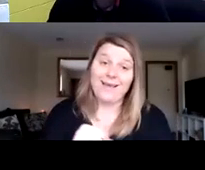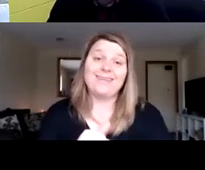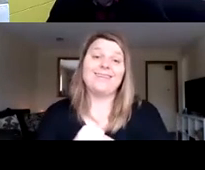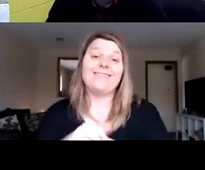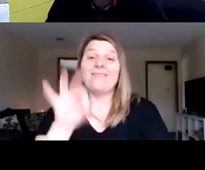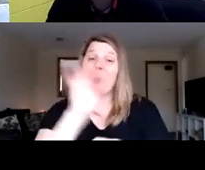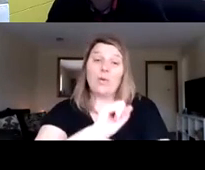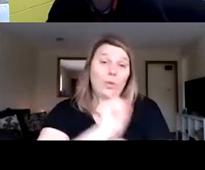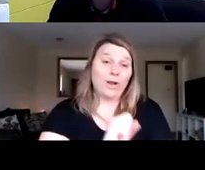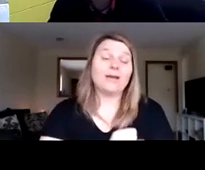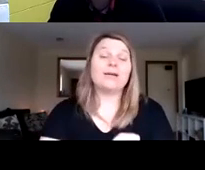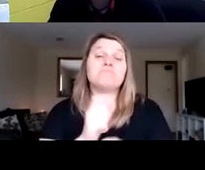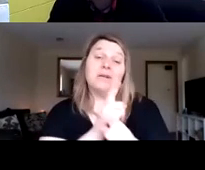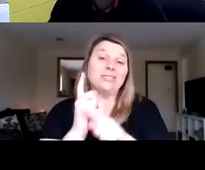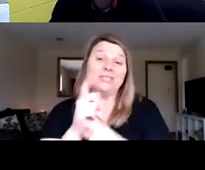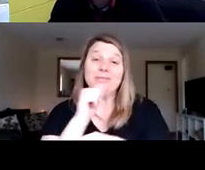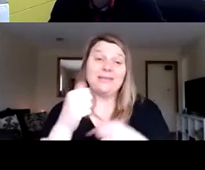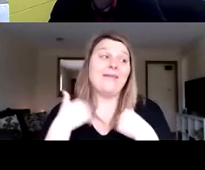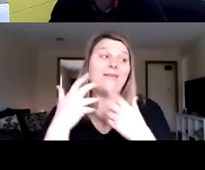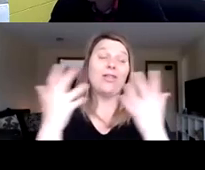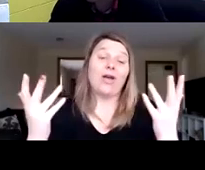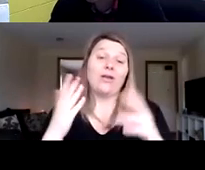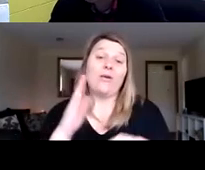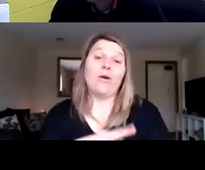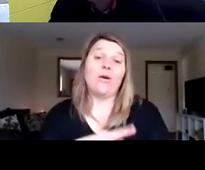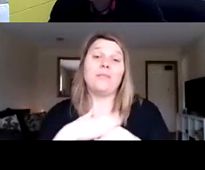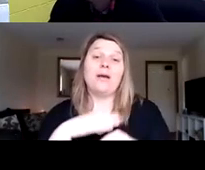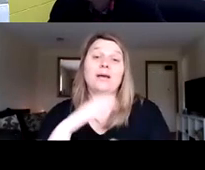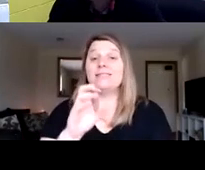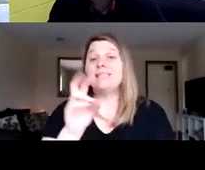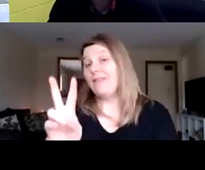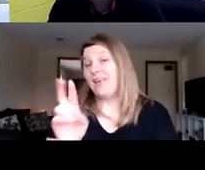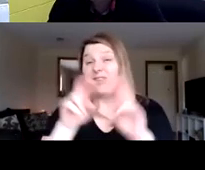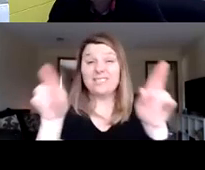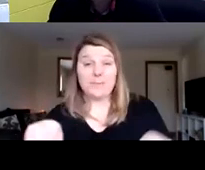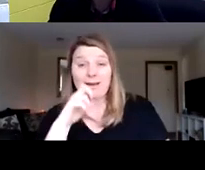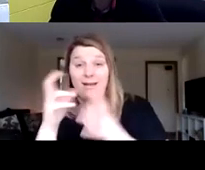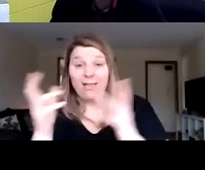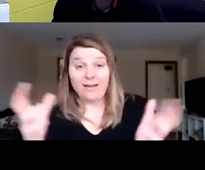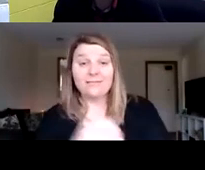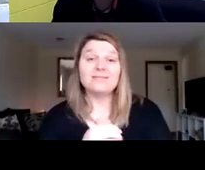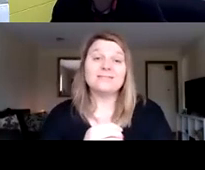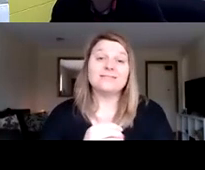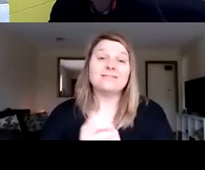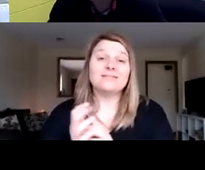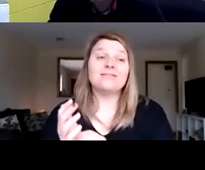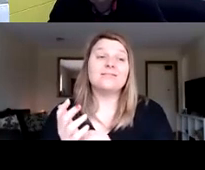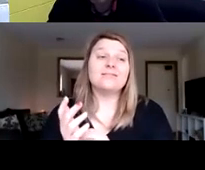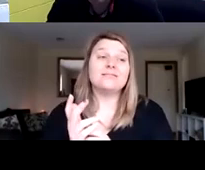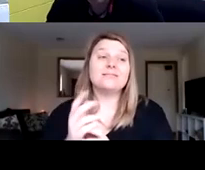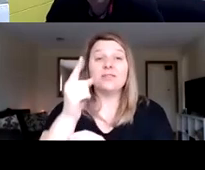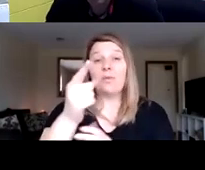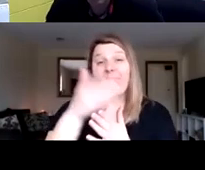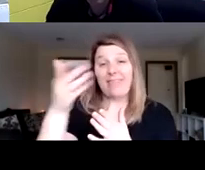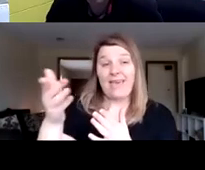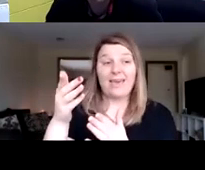I also didn't have a whole lot on my CV resume. And that was one of those things that had